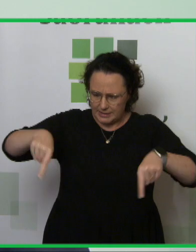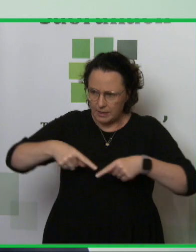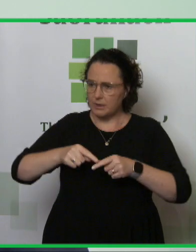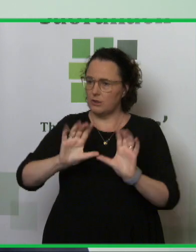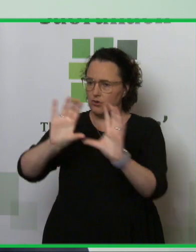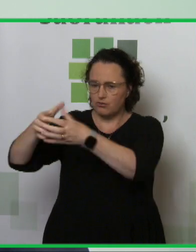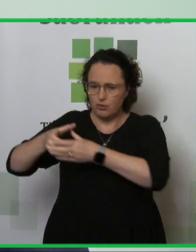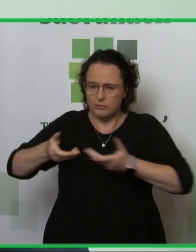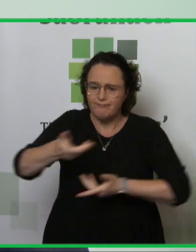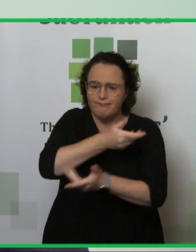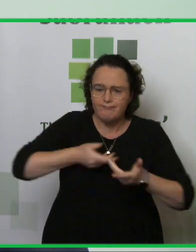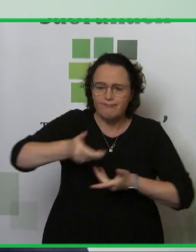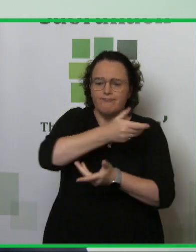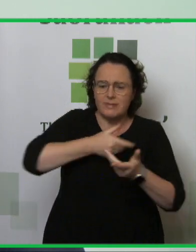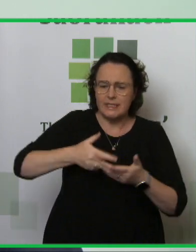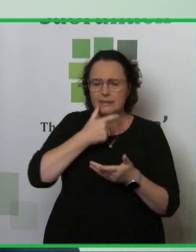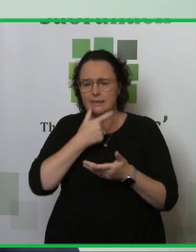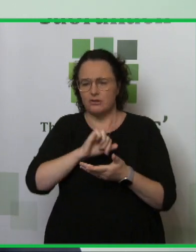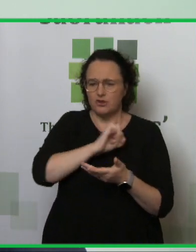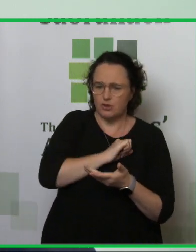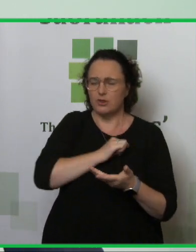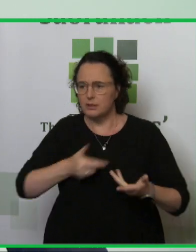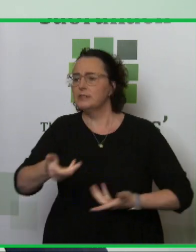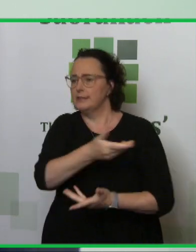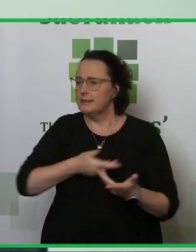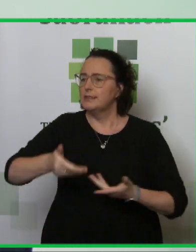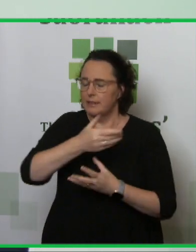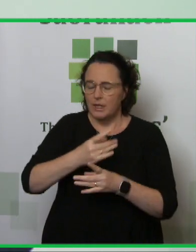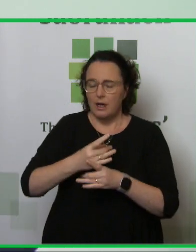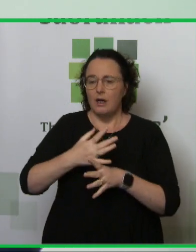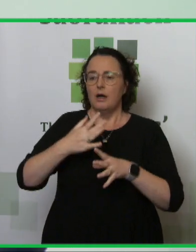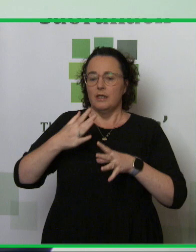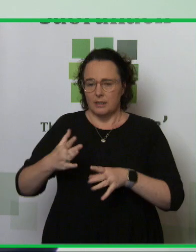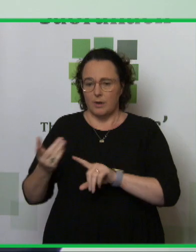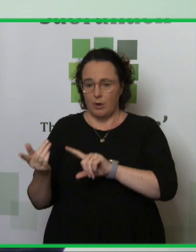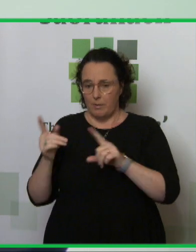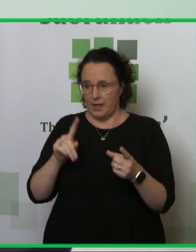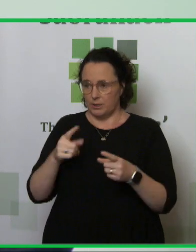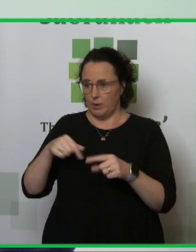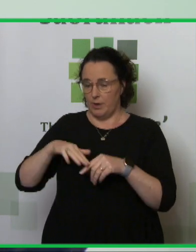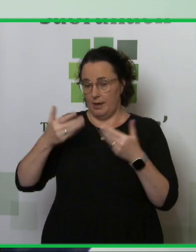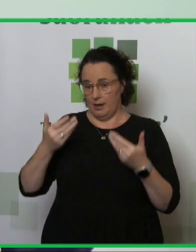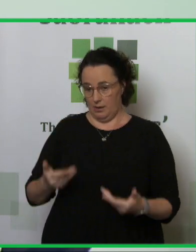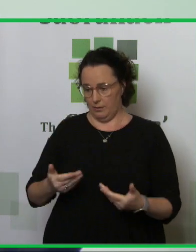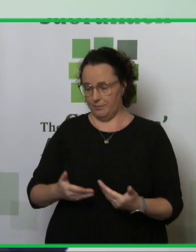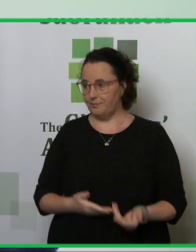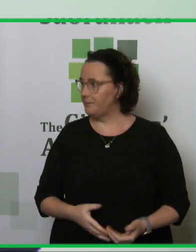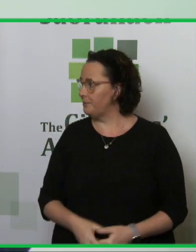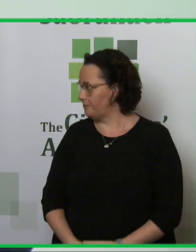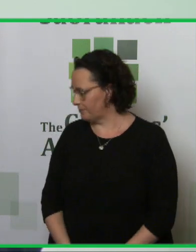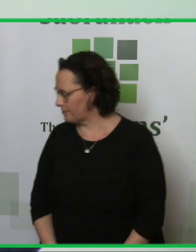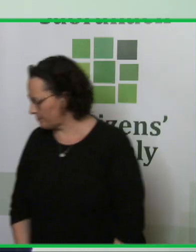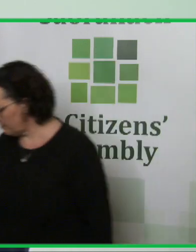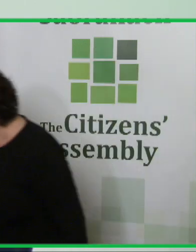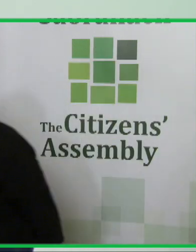continue to thrash out the issues and the things. So let me come back then to where we're at. We have a process set